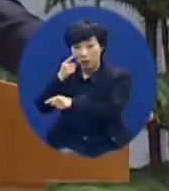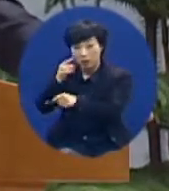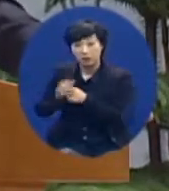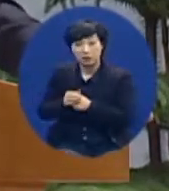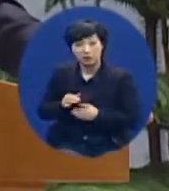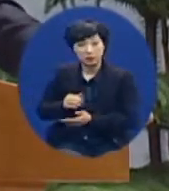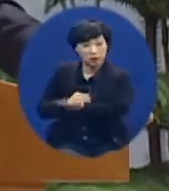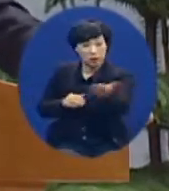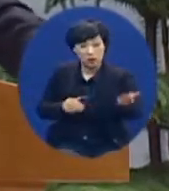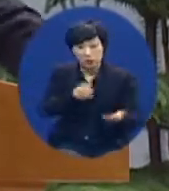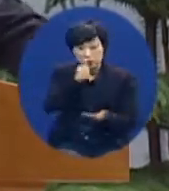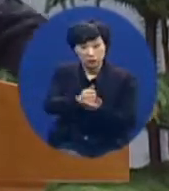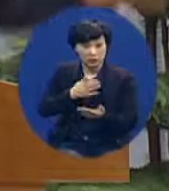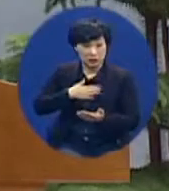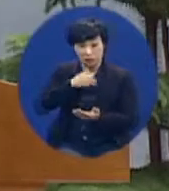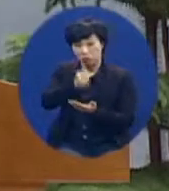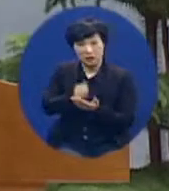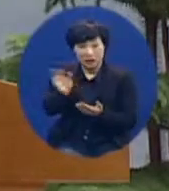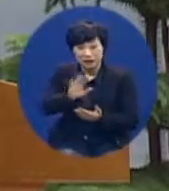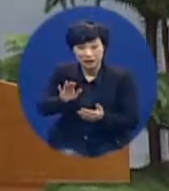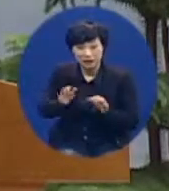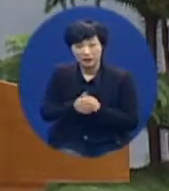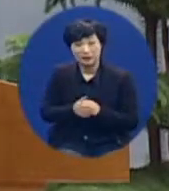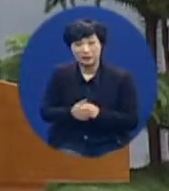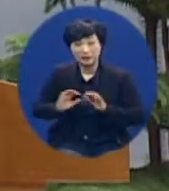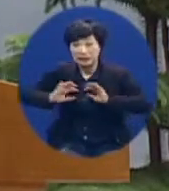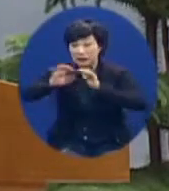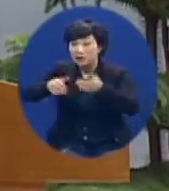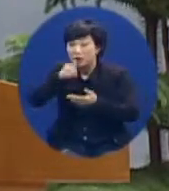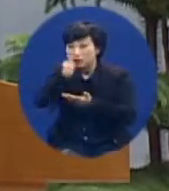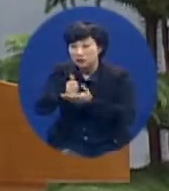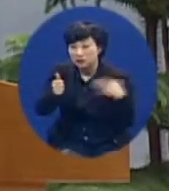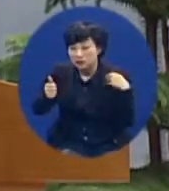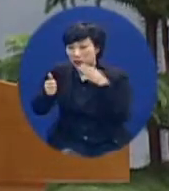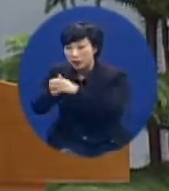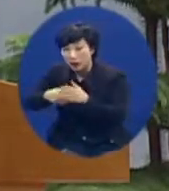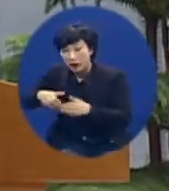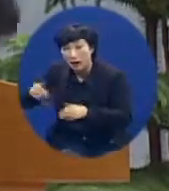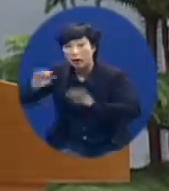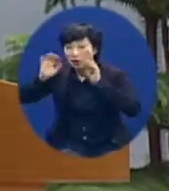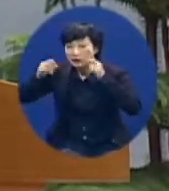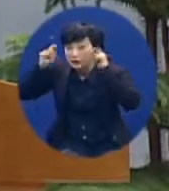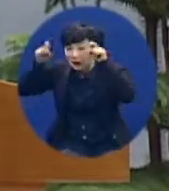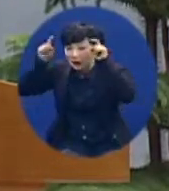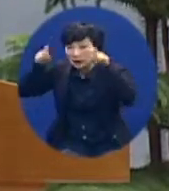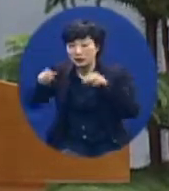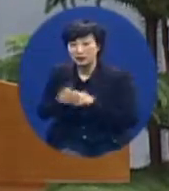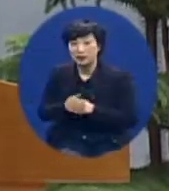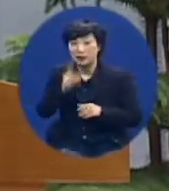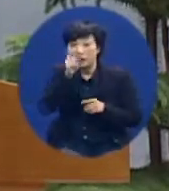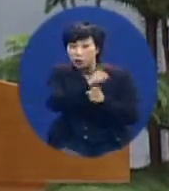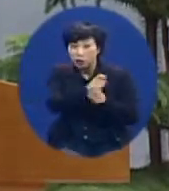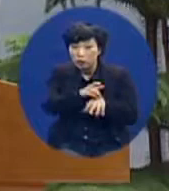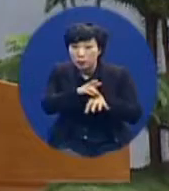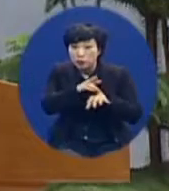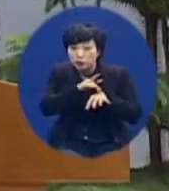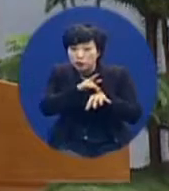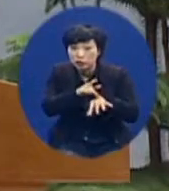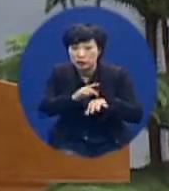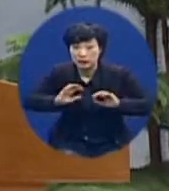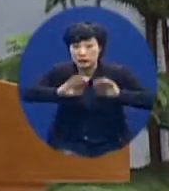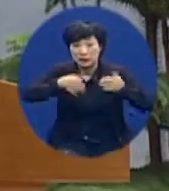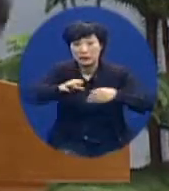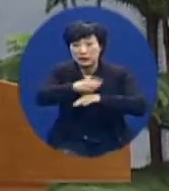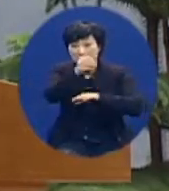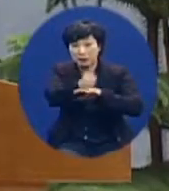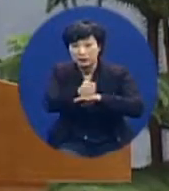Not his sin, the sin of the world. All sin that the devil committed using